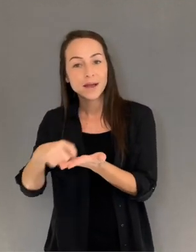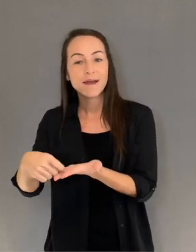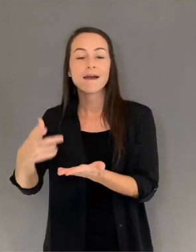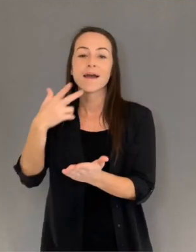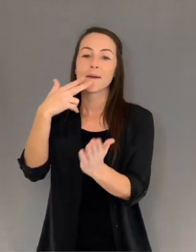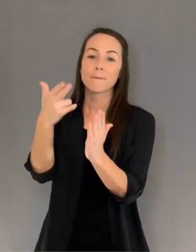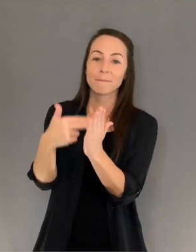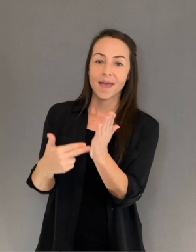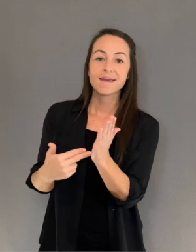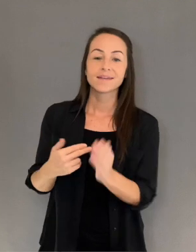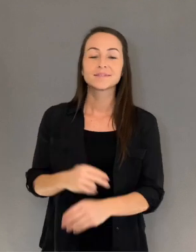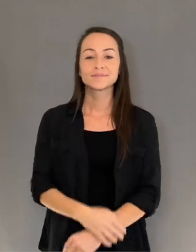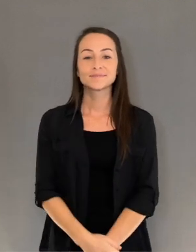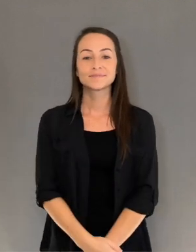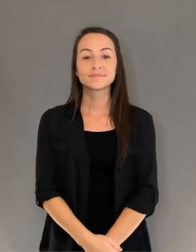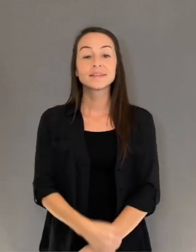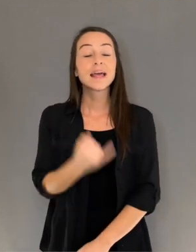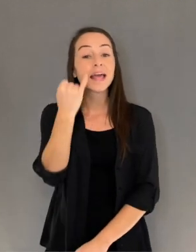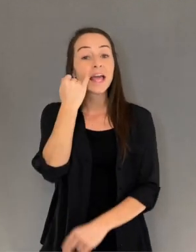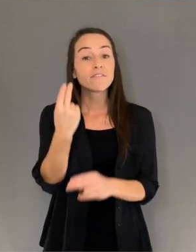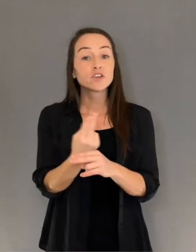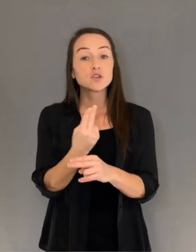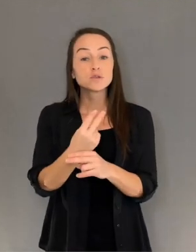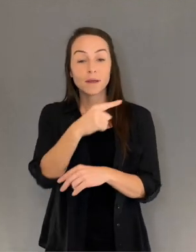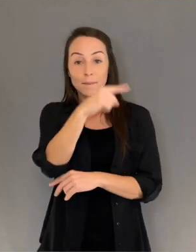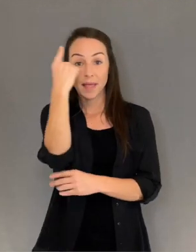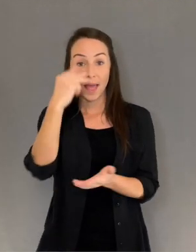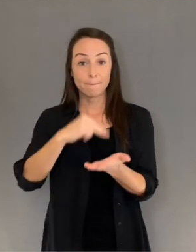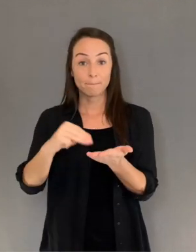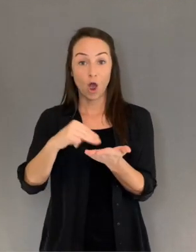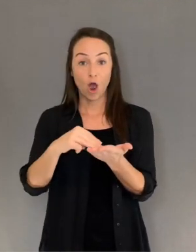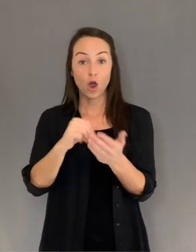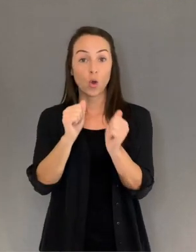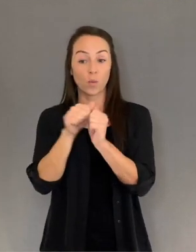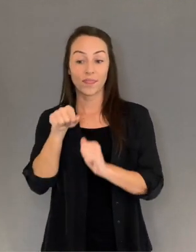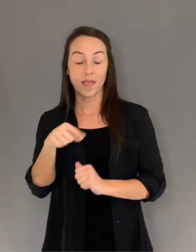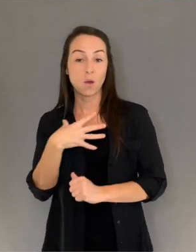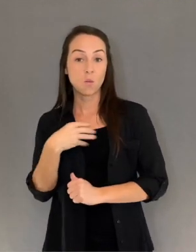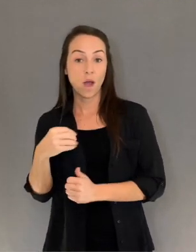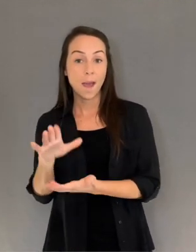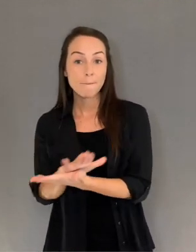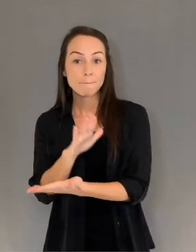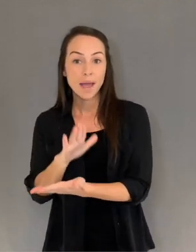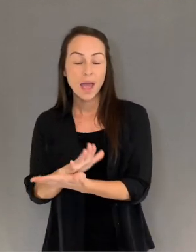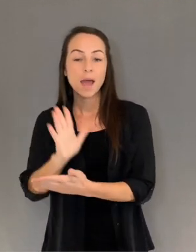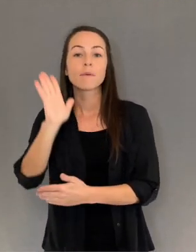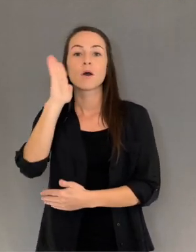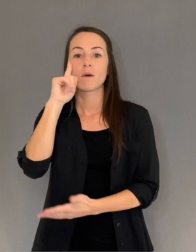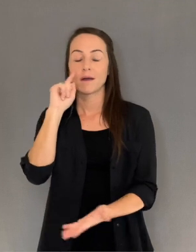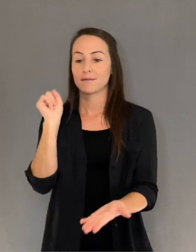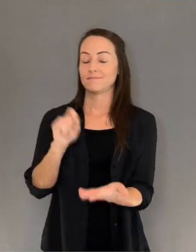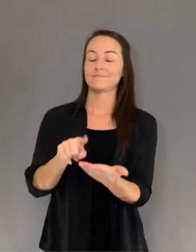used. Using a black marker on the white paperboard provides a sharp visual contrast.